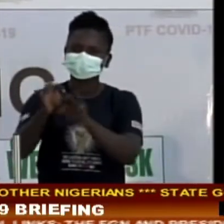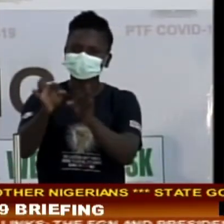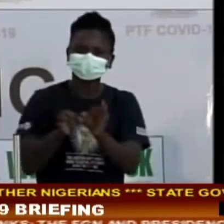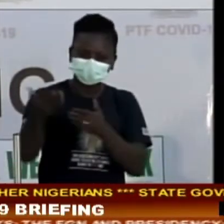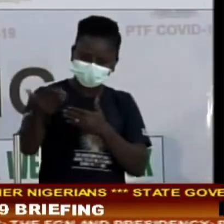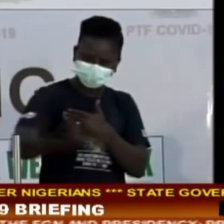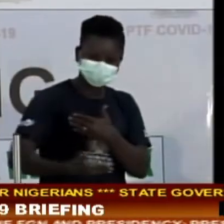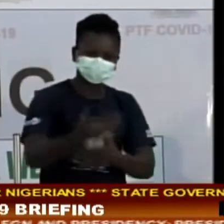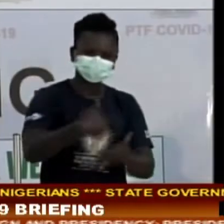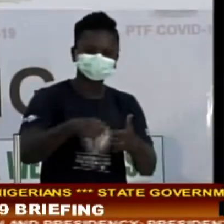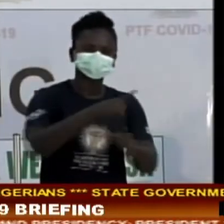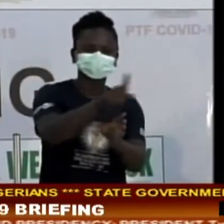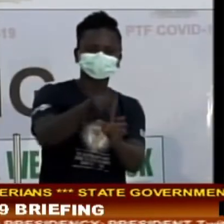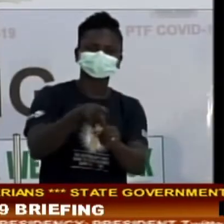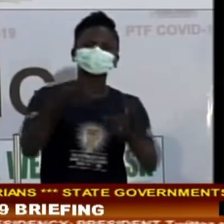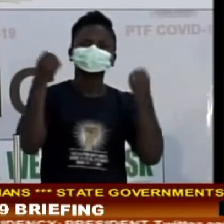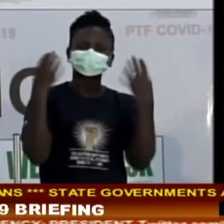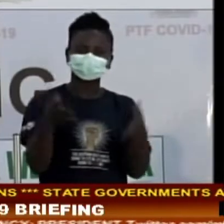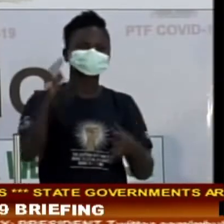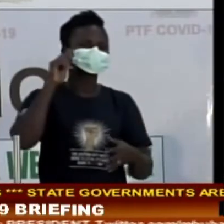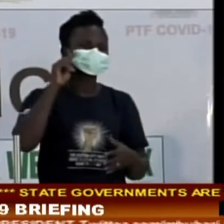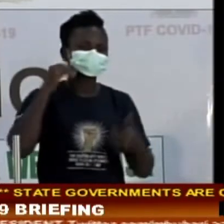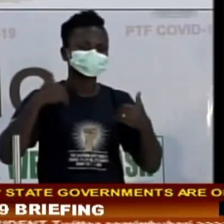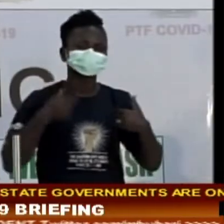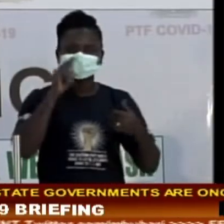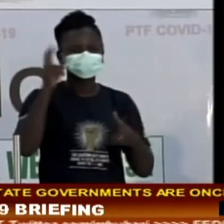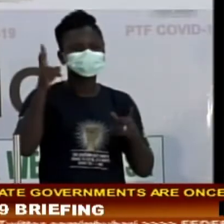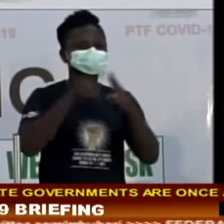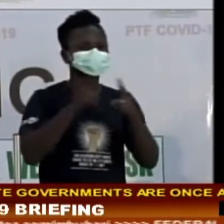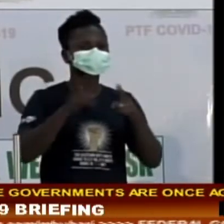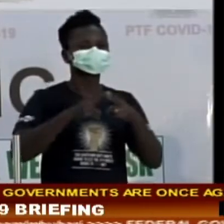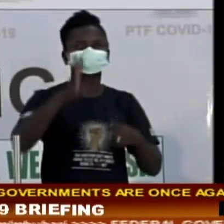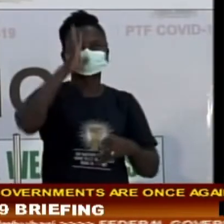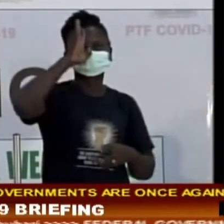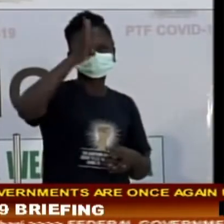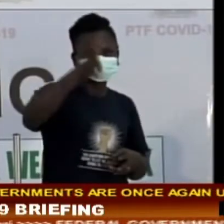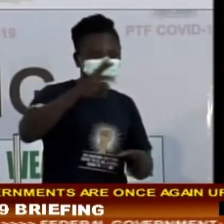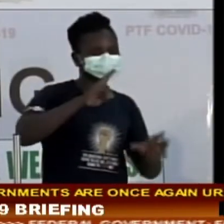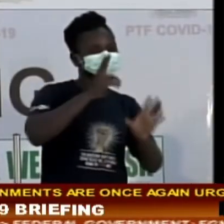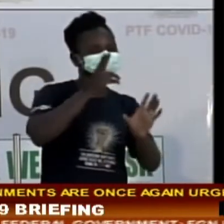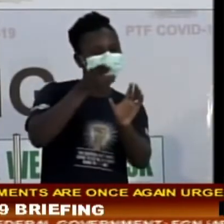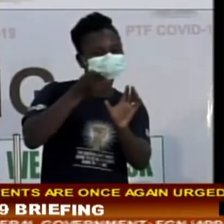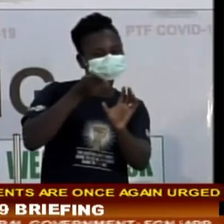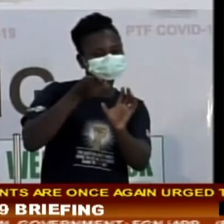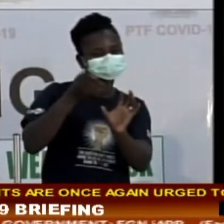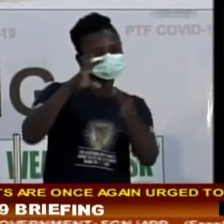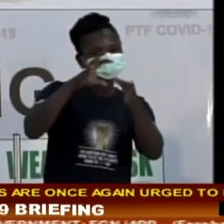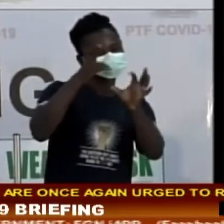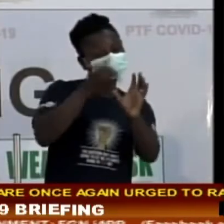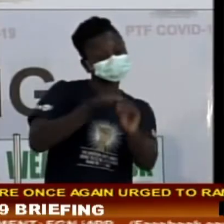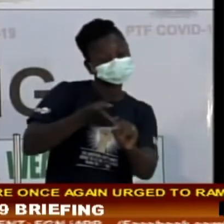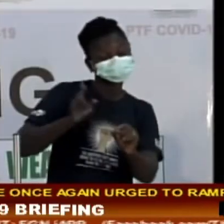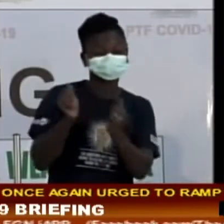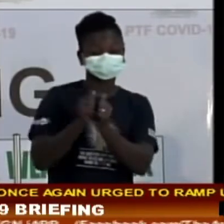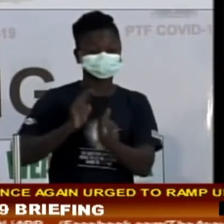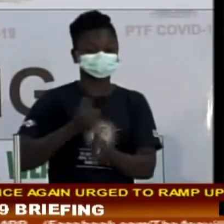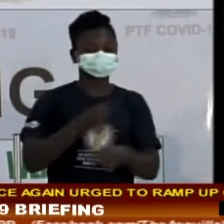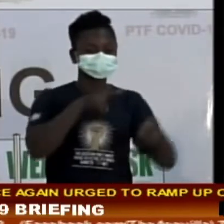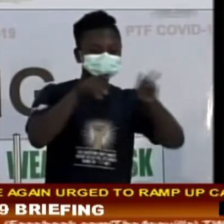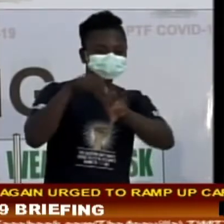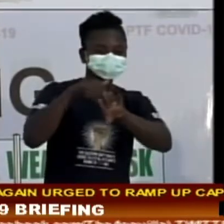participants a lot of n Nigerians have been very creative they've joined forces with us we've looked at all the online